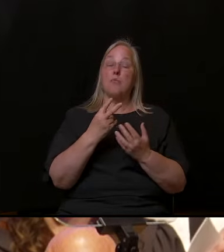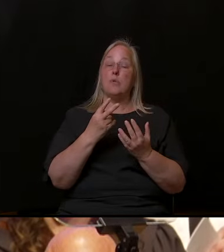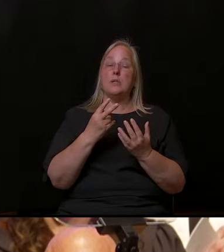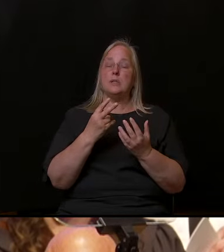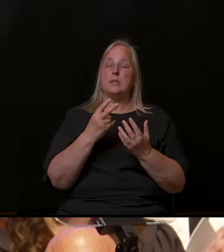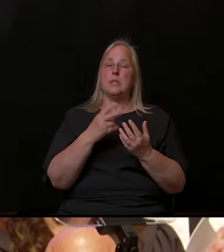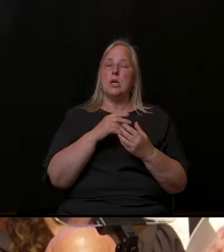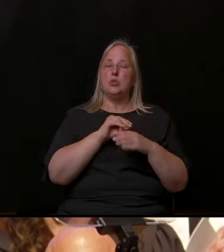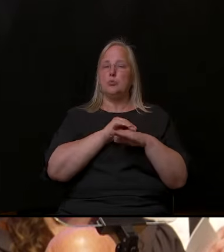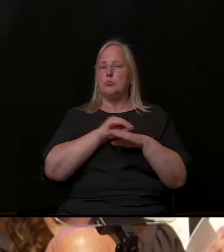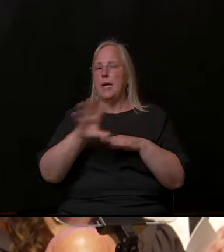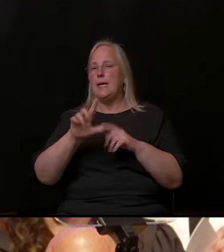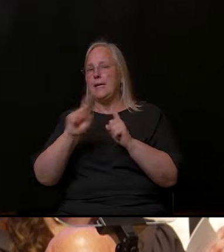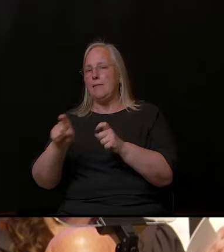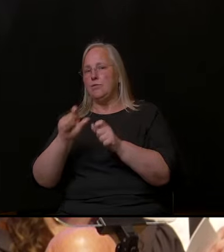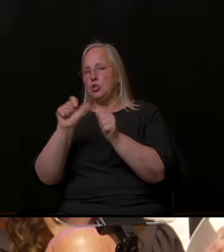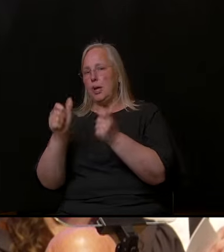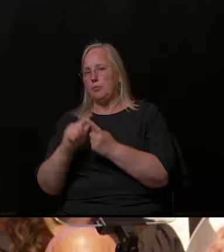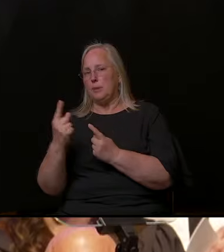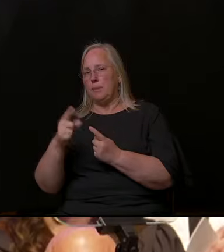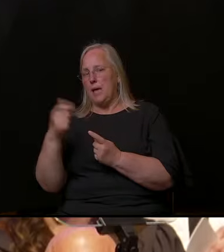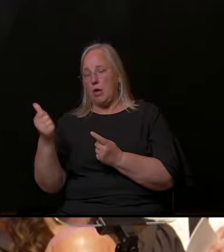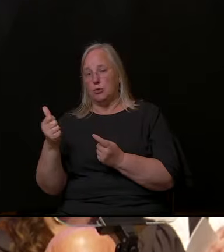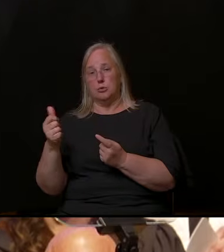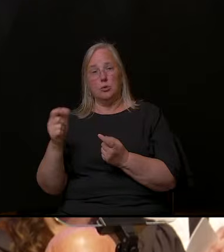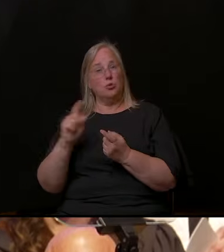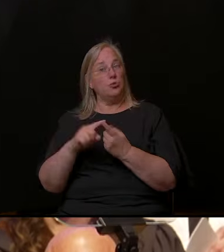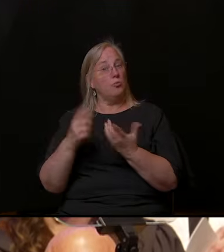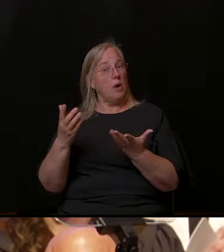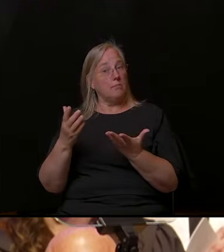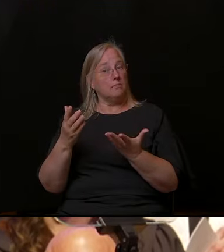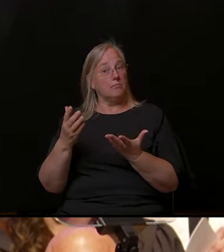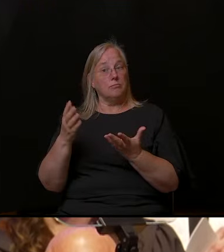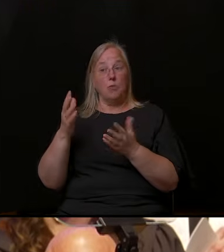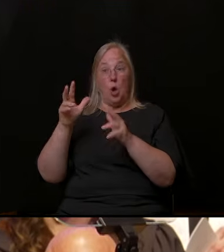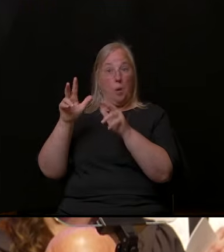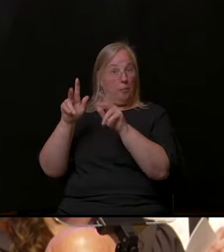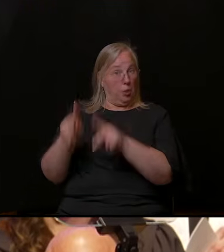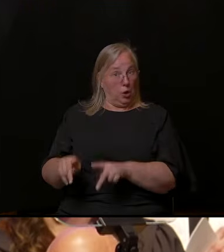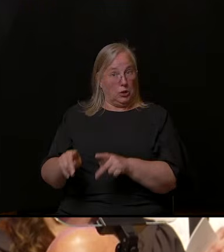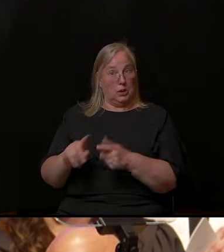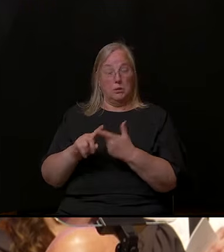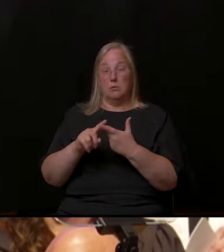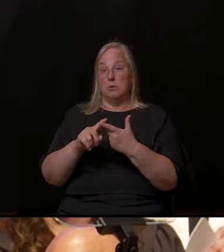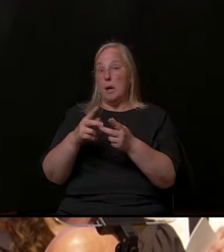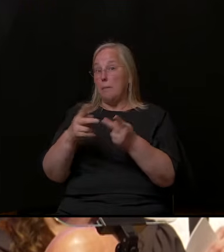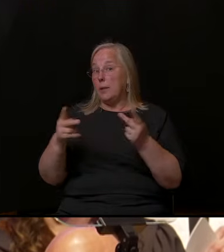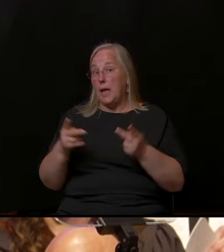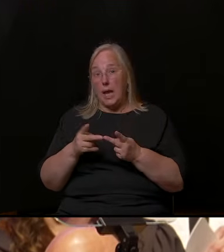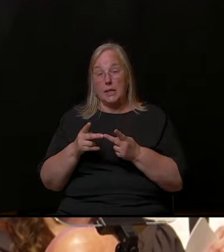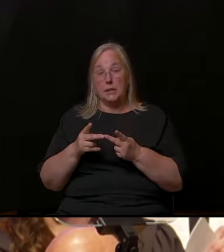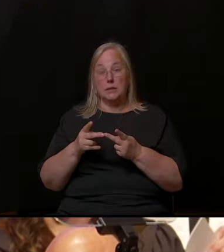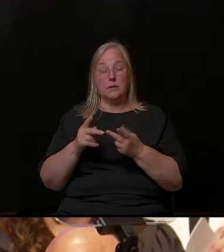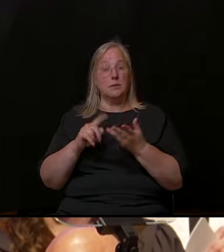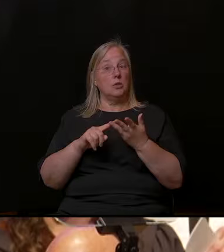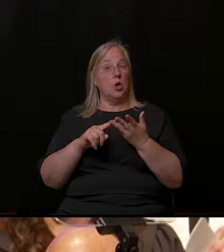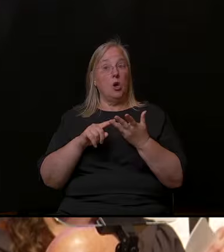something else, to a person, a place, a